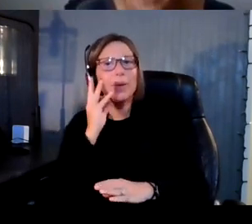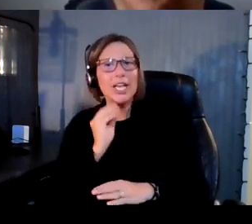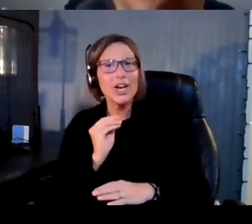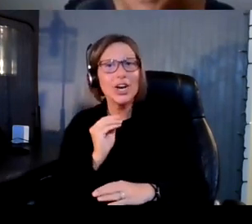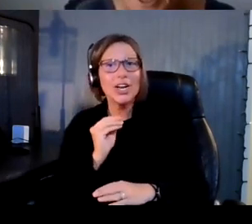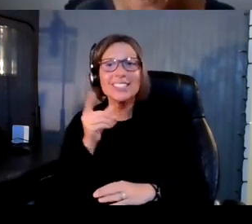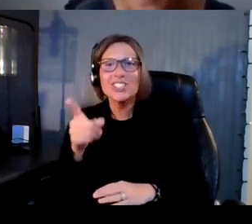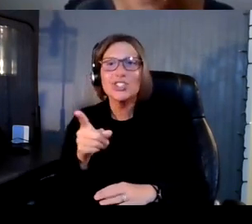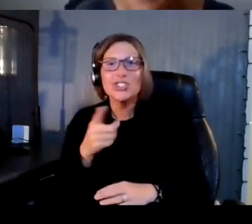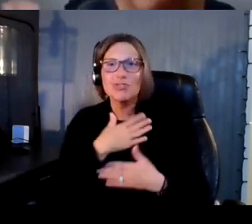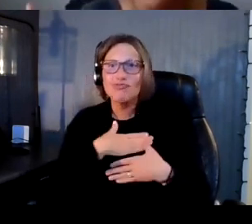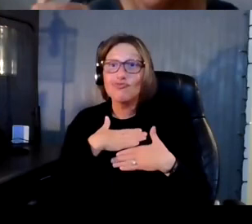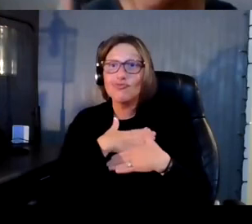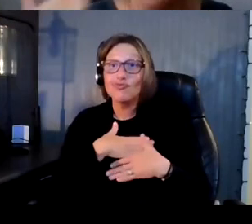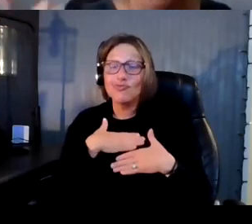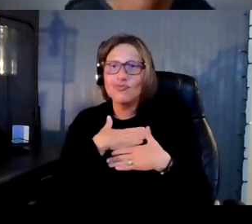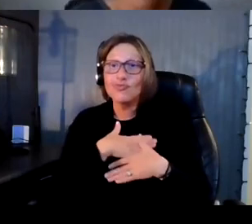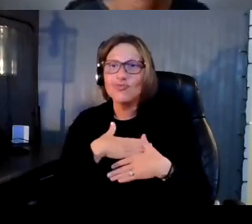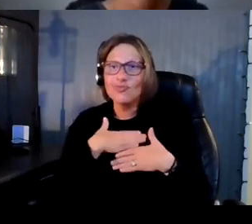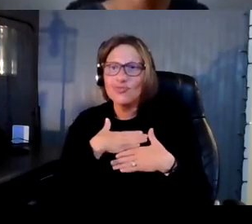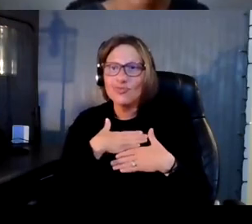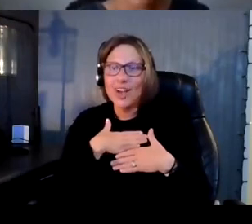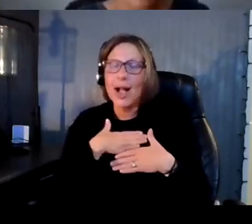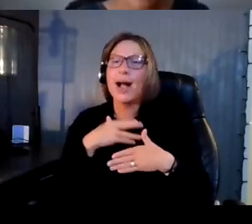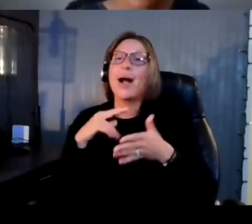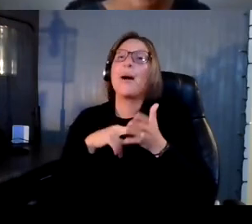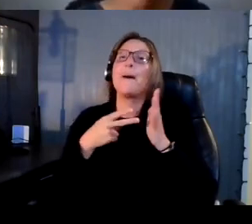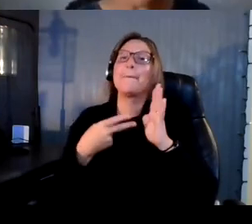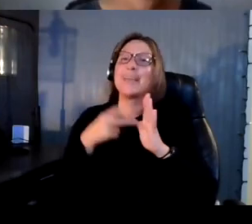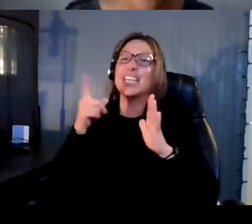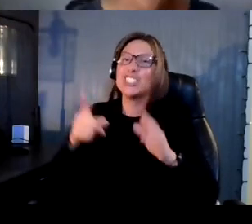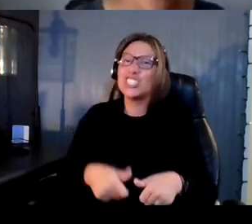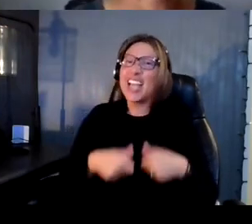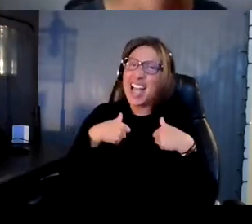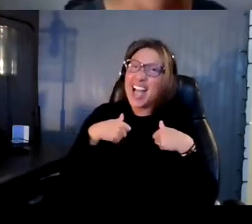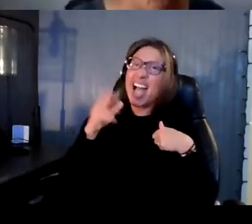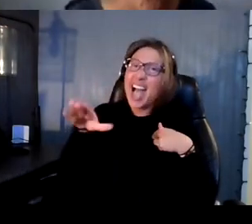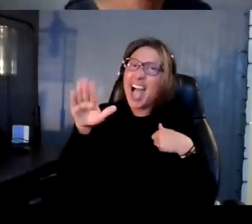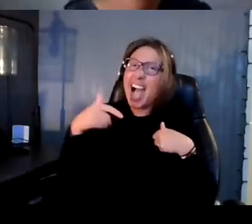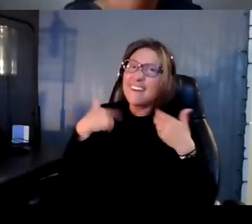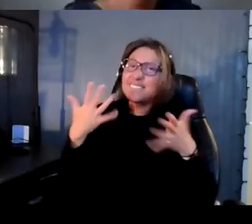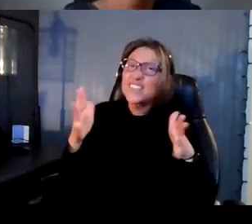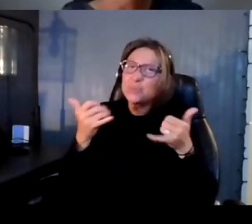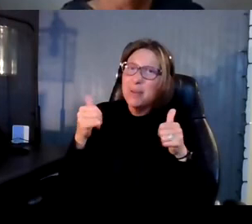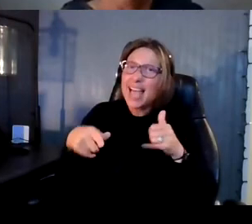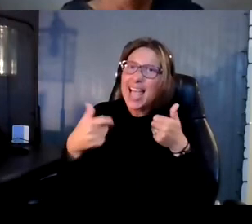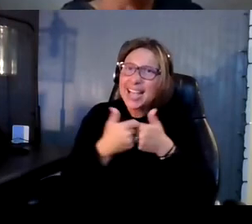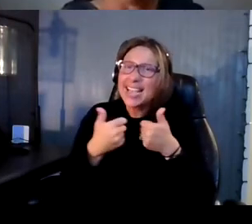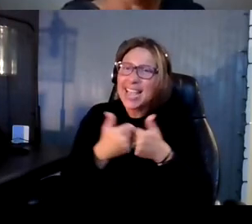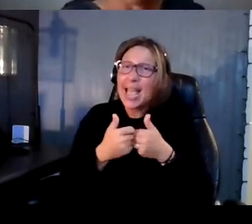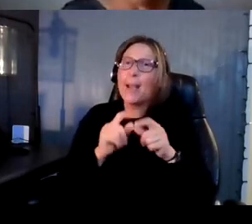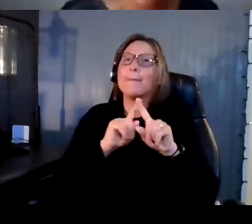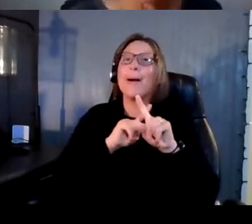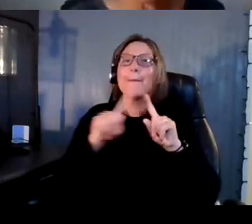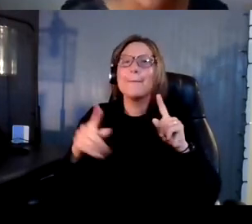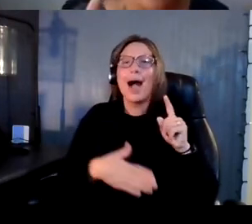really liked to do. So therefore, she's showing me, hey, I've played this game before, but when I played it, it was on